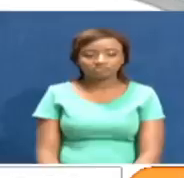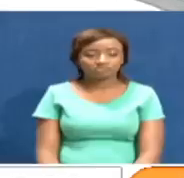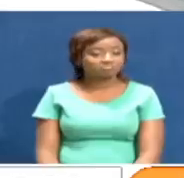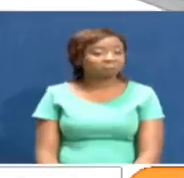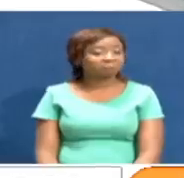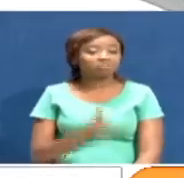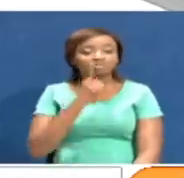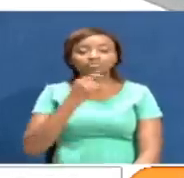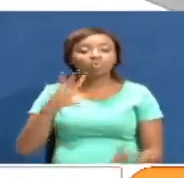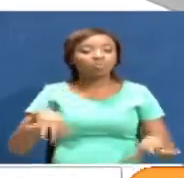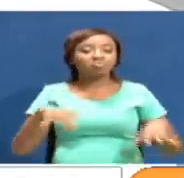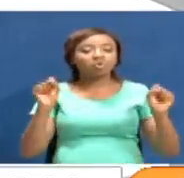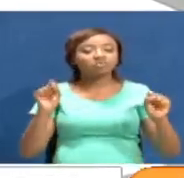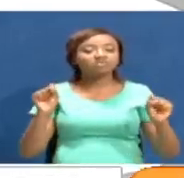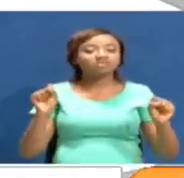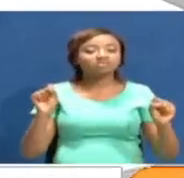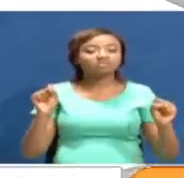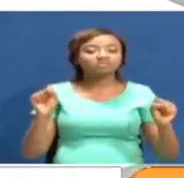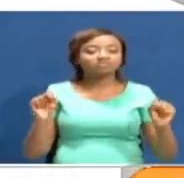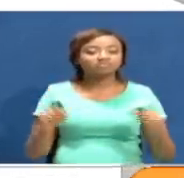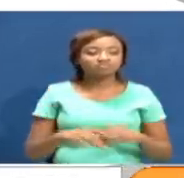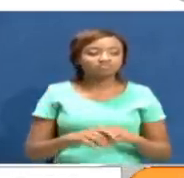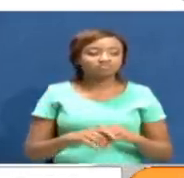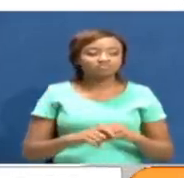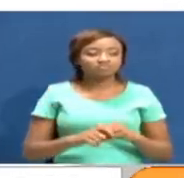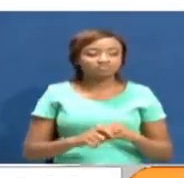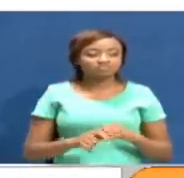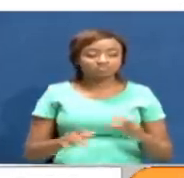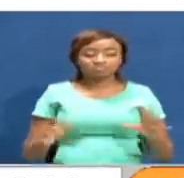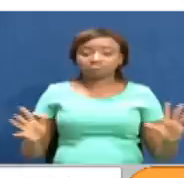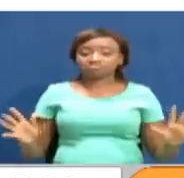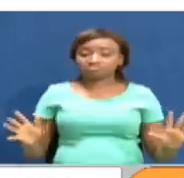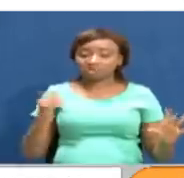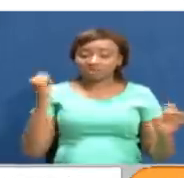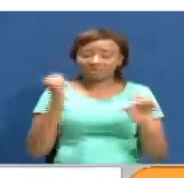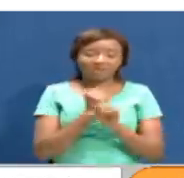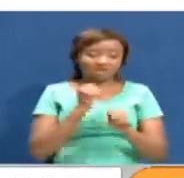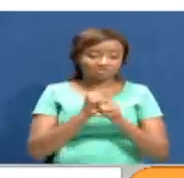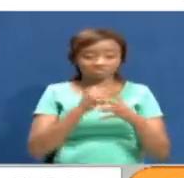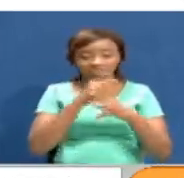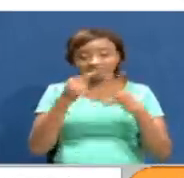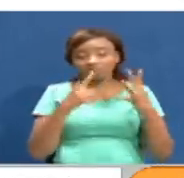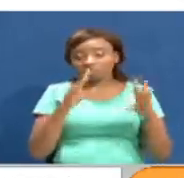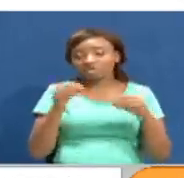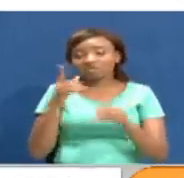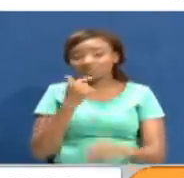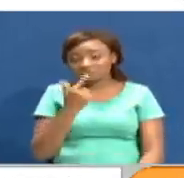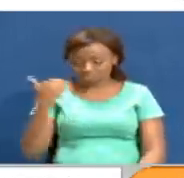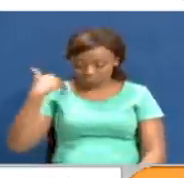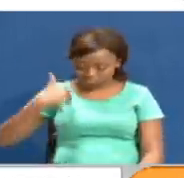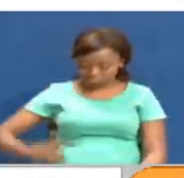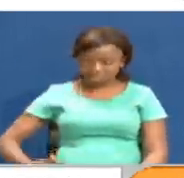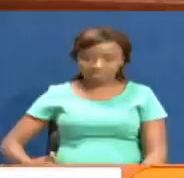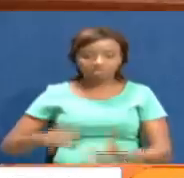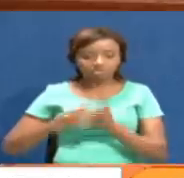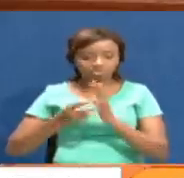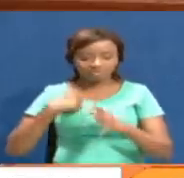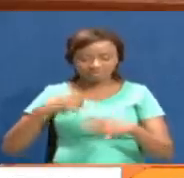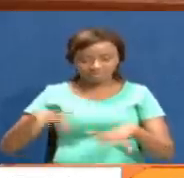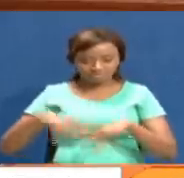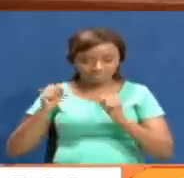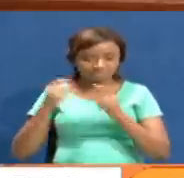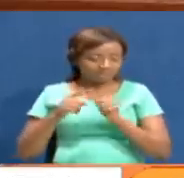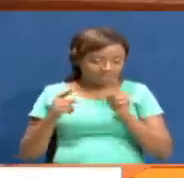ground. Who's in charge of Nairobi County? Well, as far as the four functions are concerned, I'm the boss. But there is still the